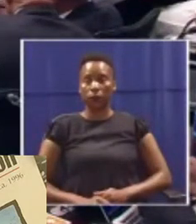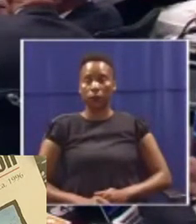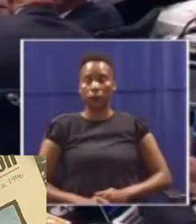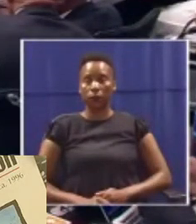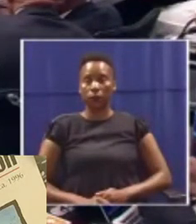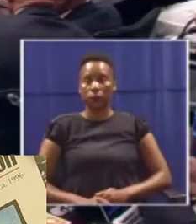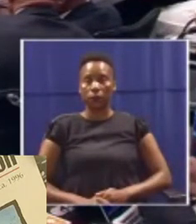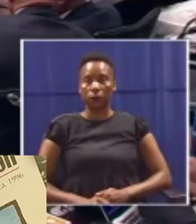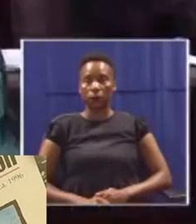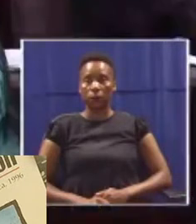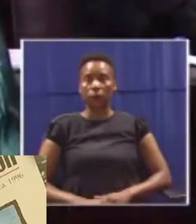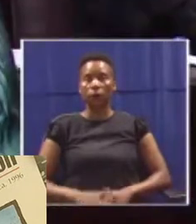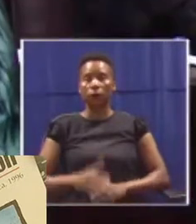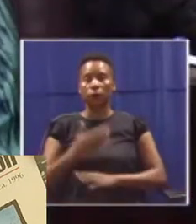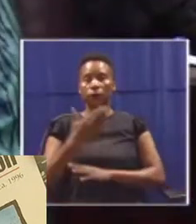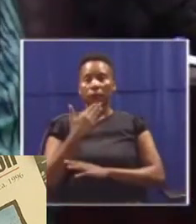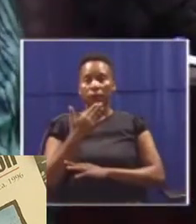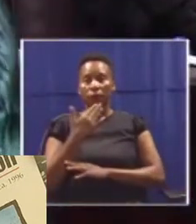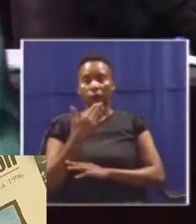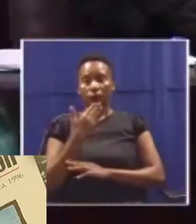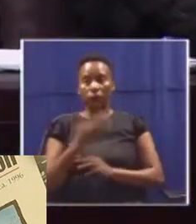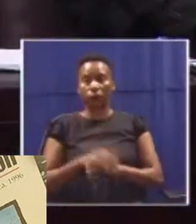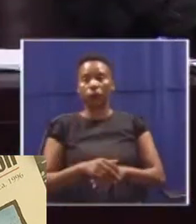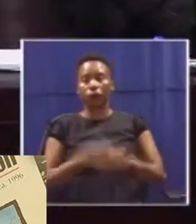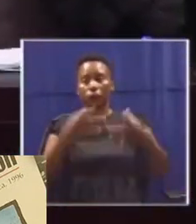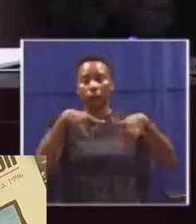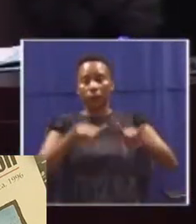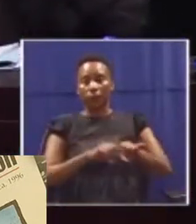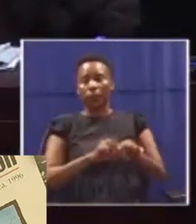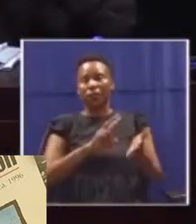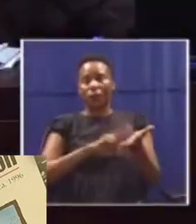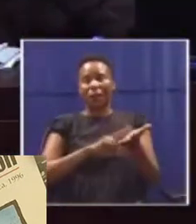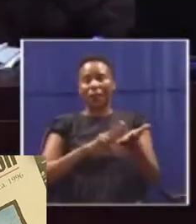Ndo livuwa muhulisei mulangadzulo.